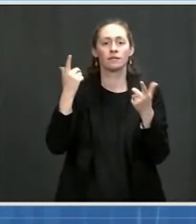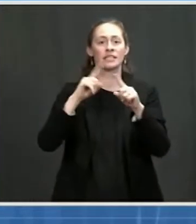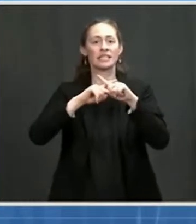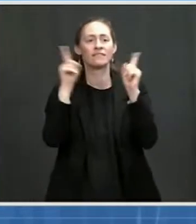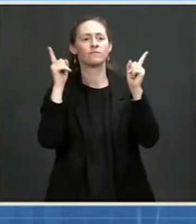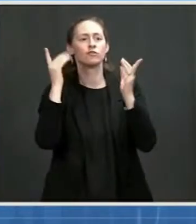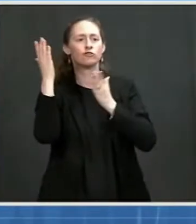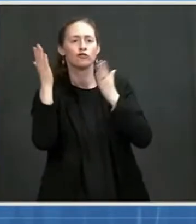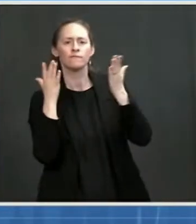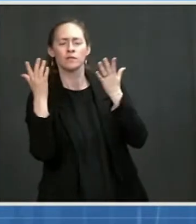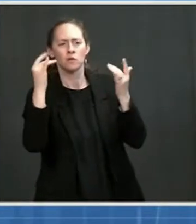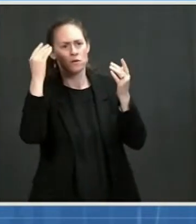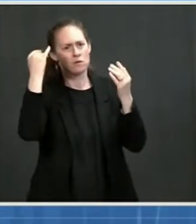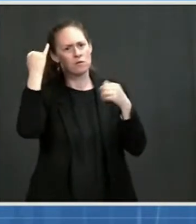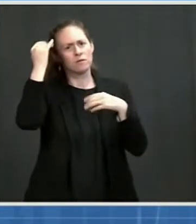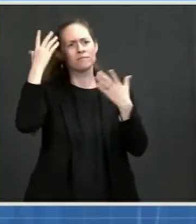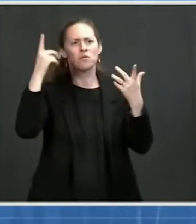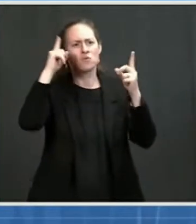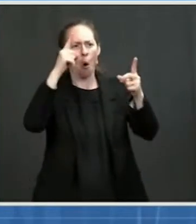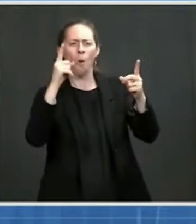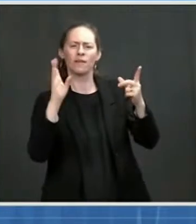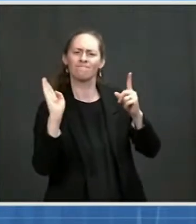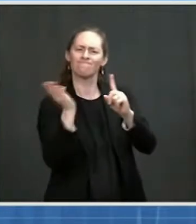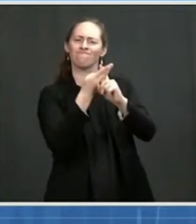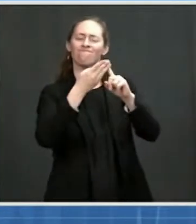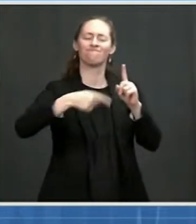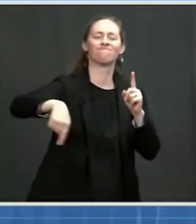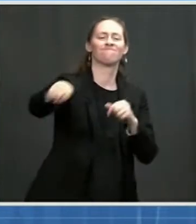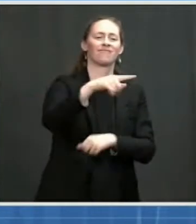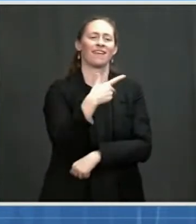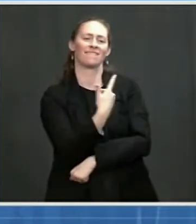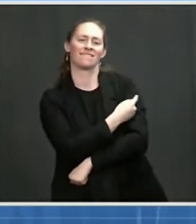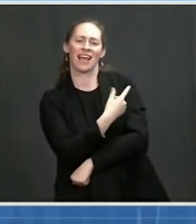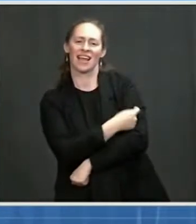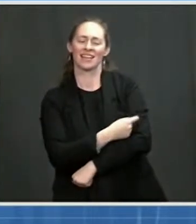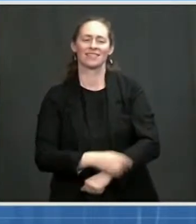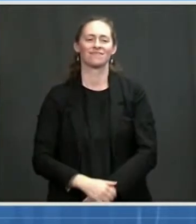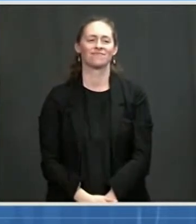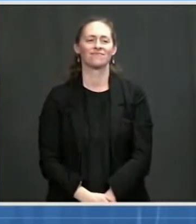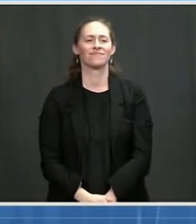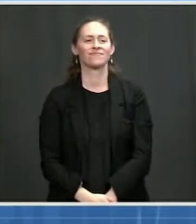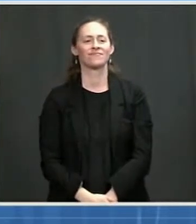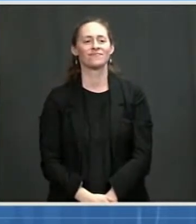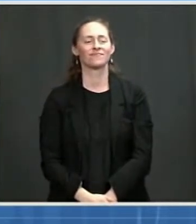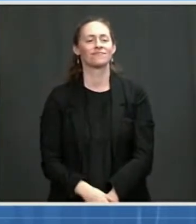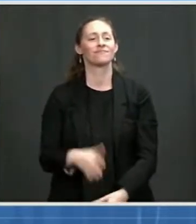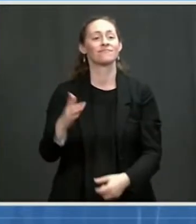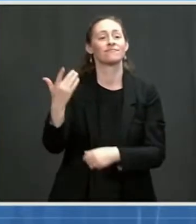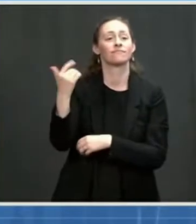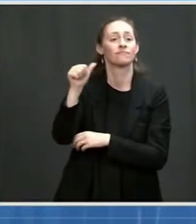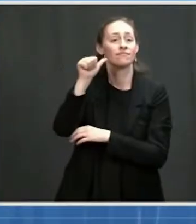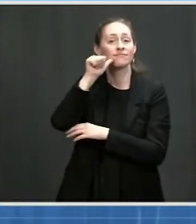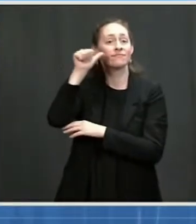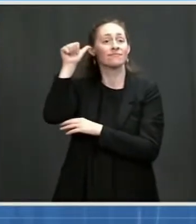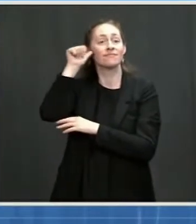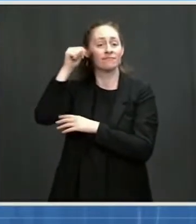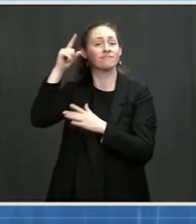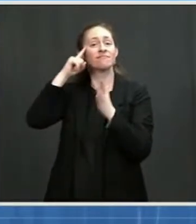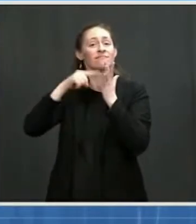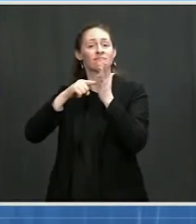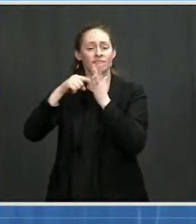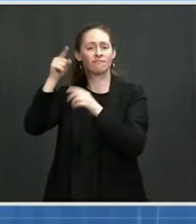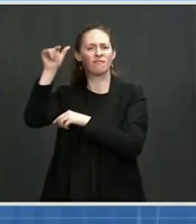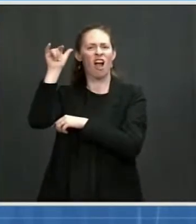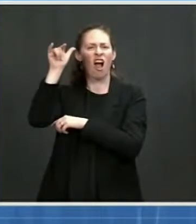American people get vaccinated. For example, yesterday, United Airlines announced that every day in the month of